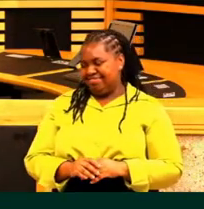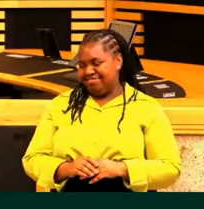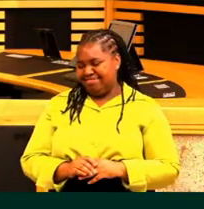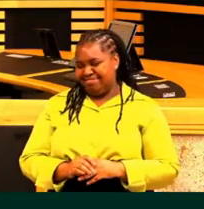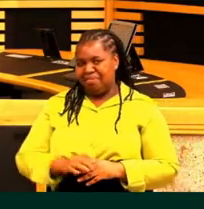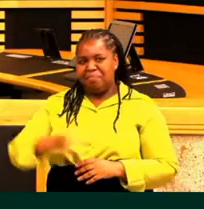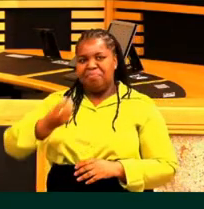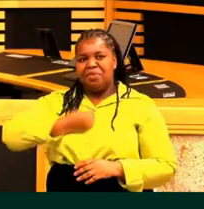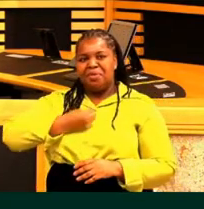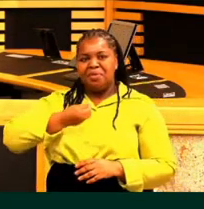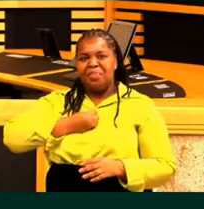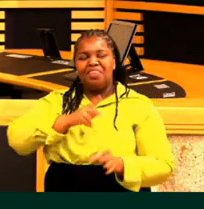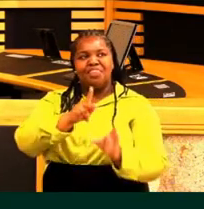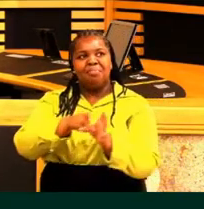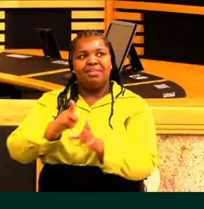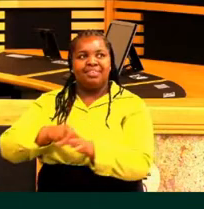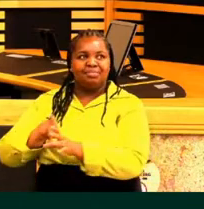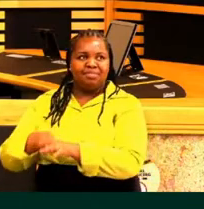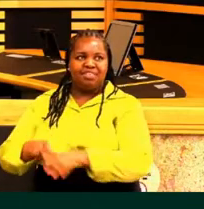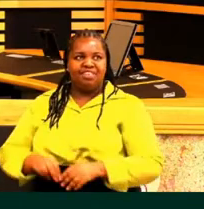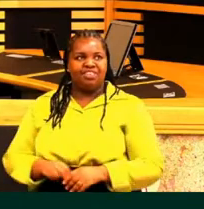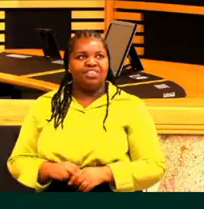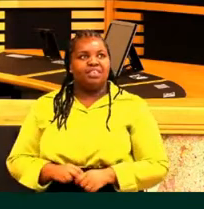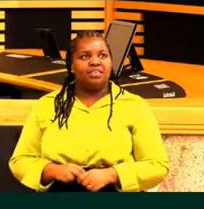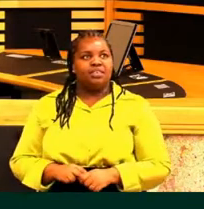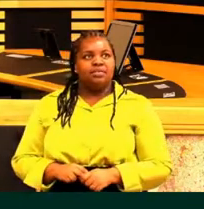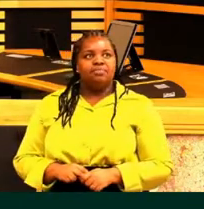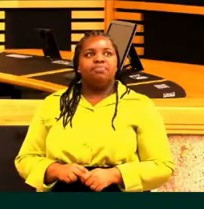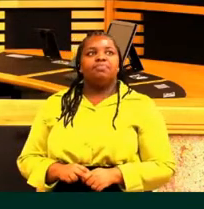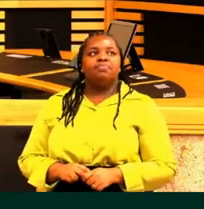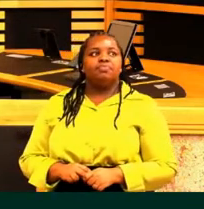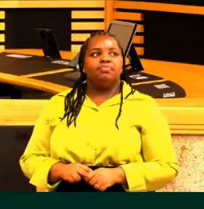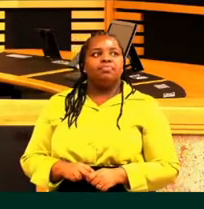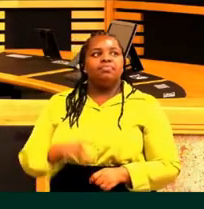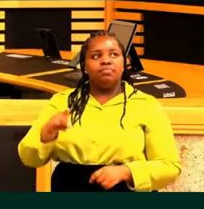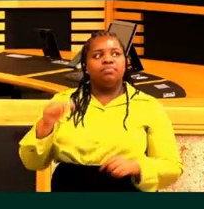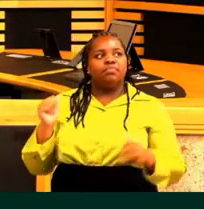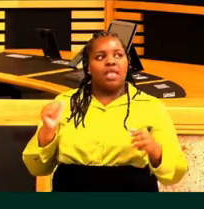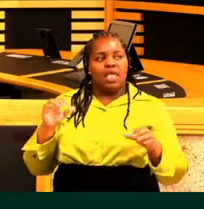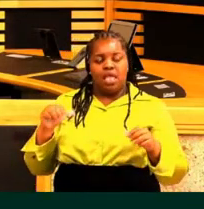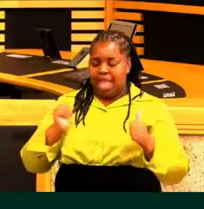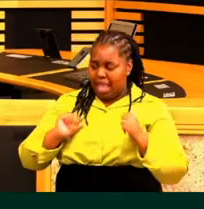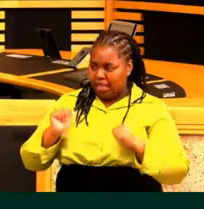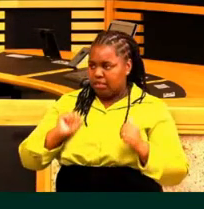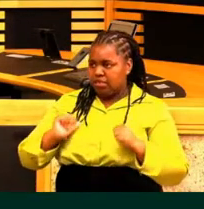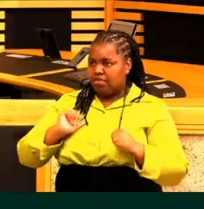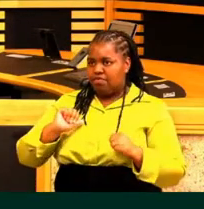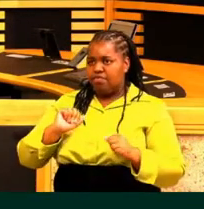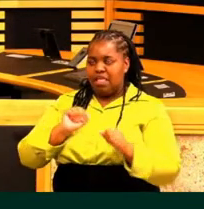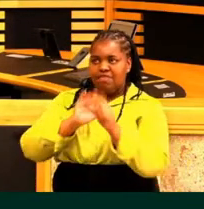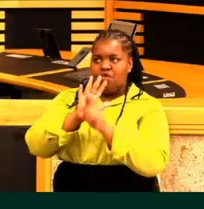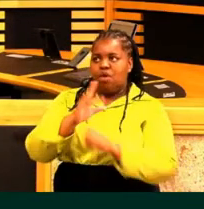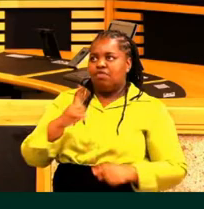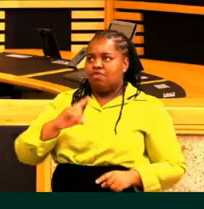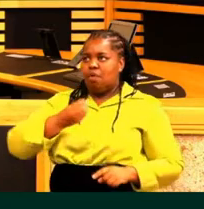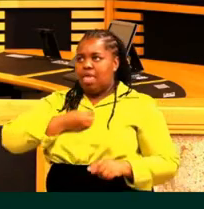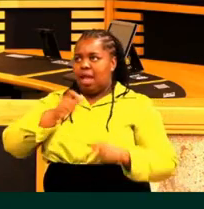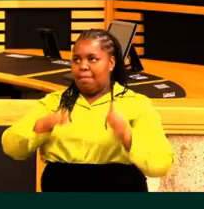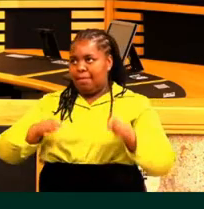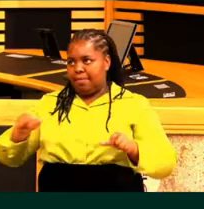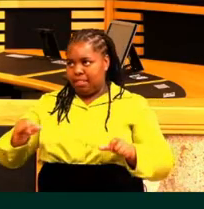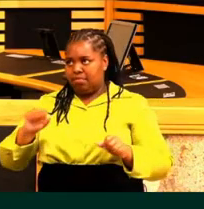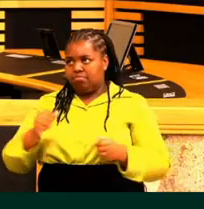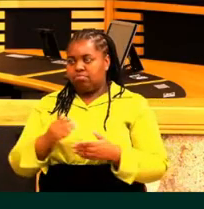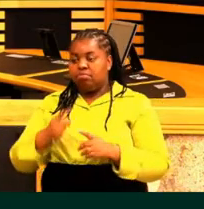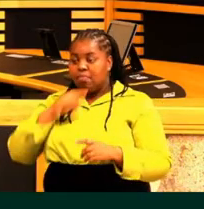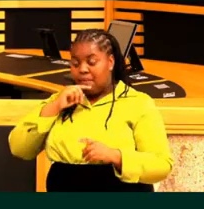youth participation youth participation is the active engagement and influence of young people introducing